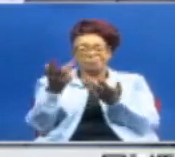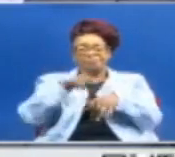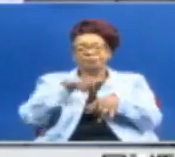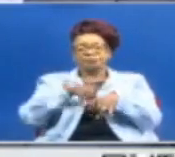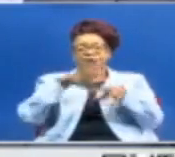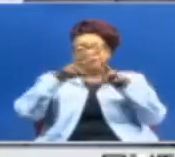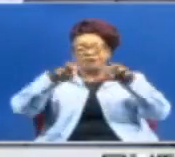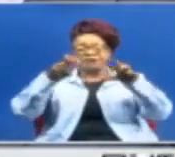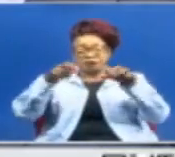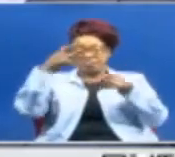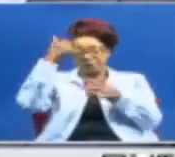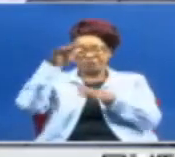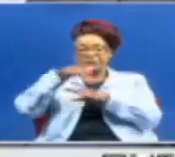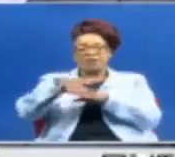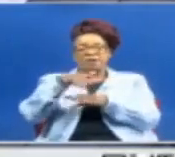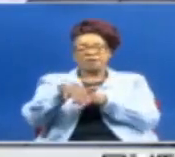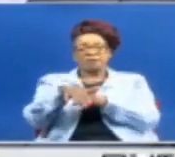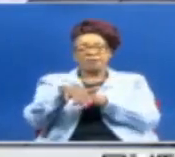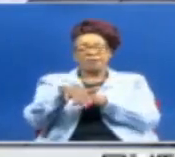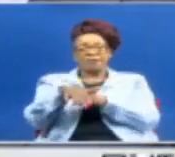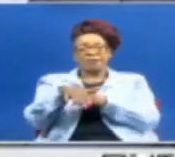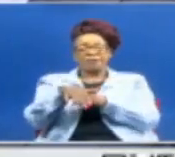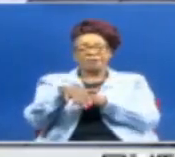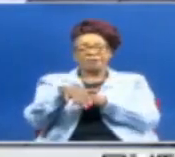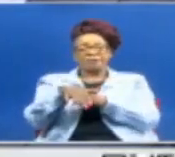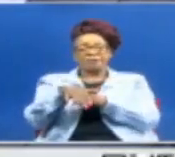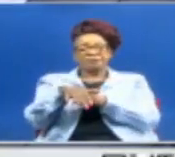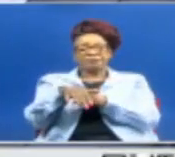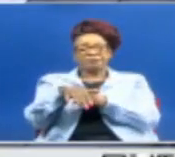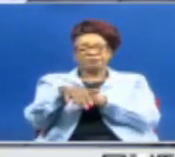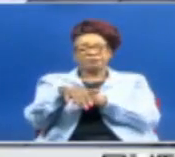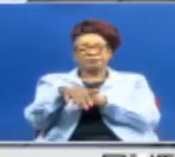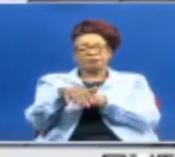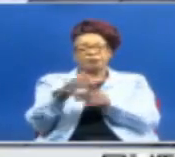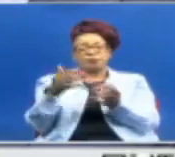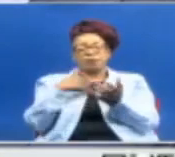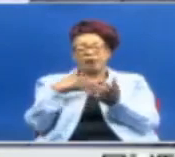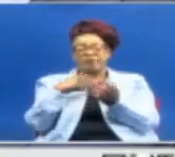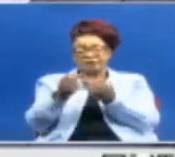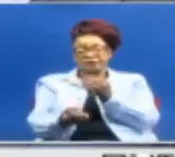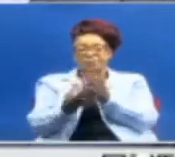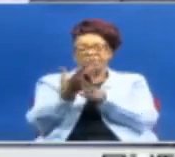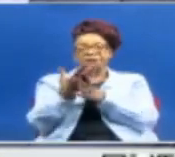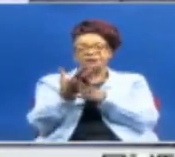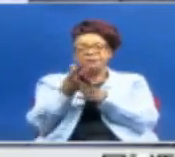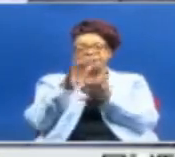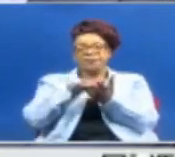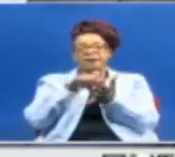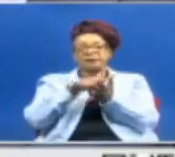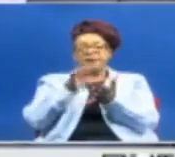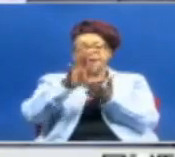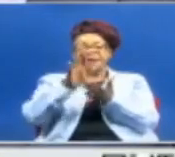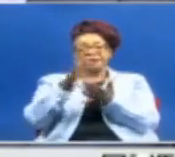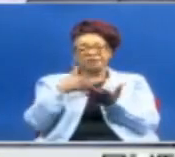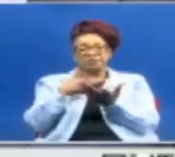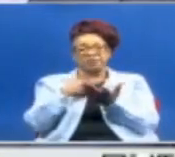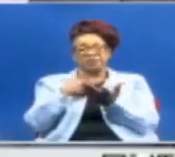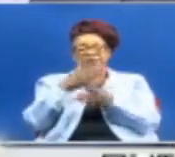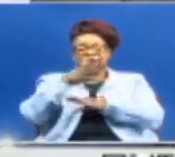early stages of the investigation, we have established that he has a fake